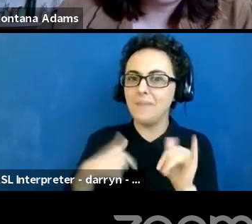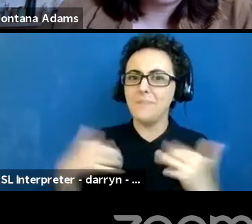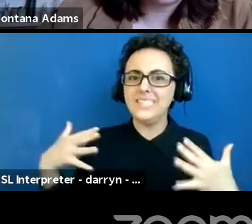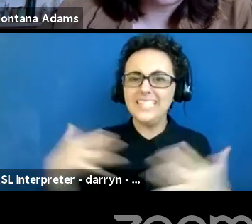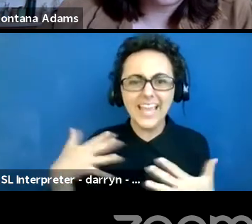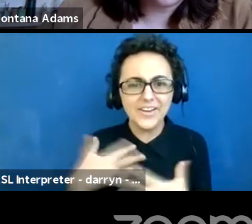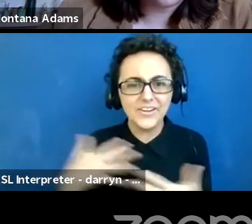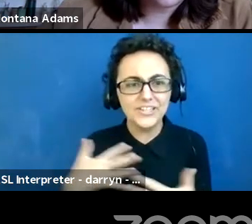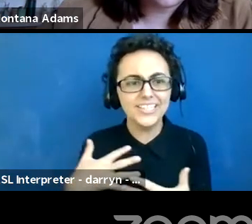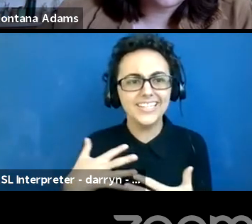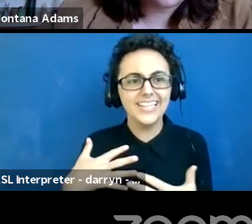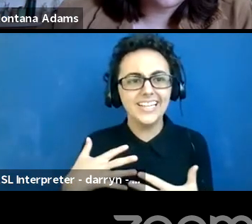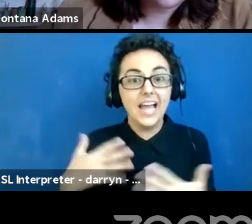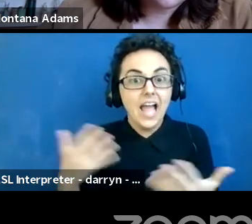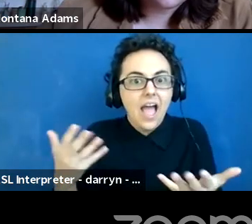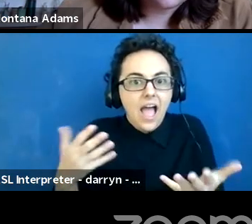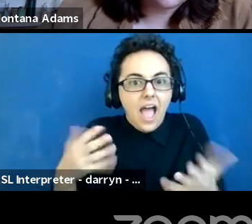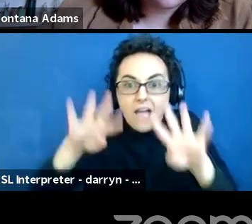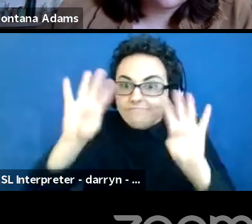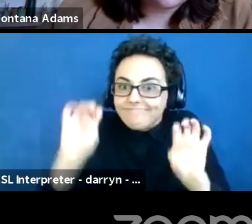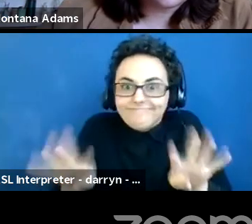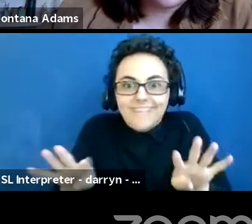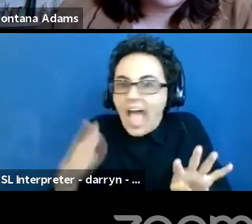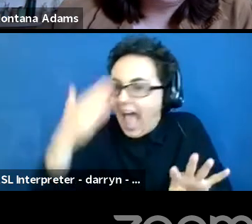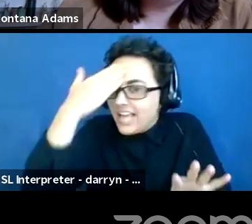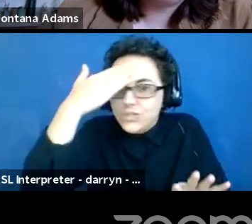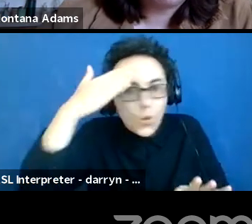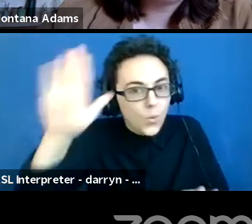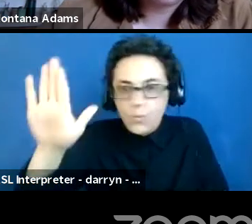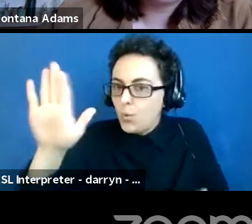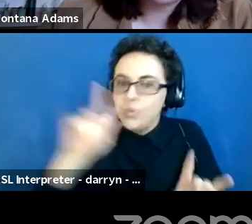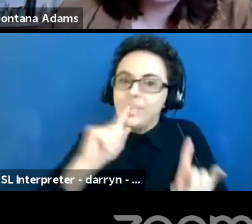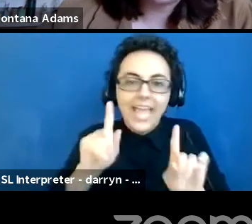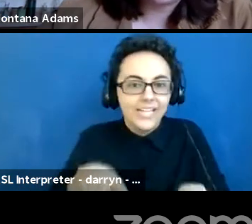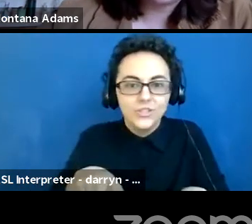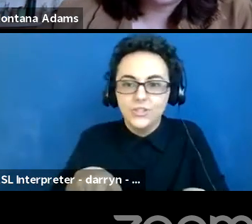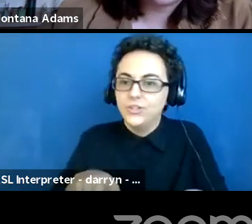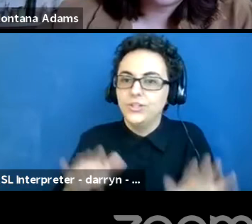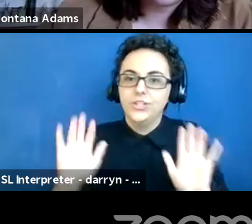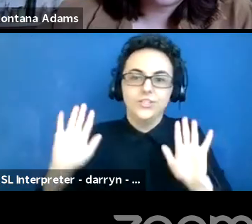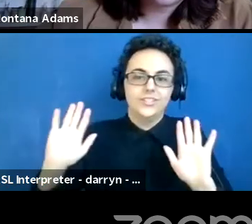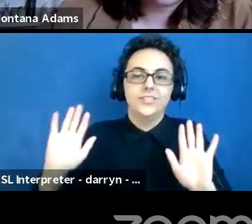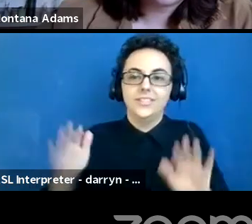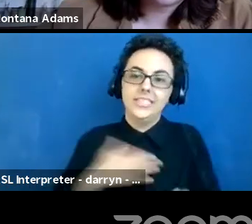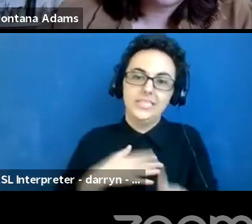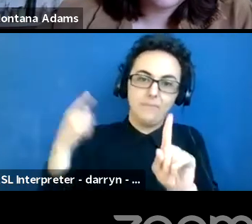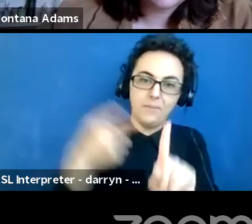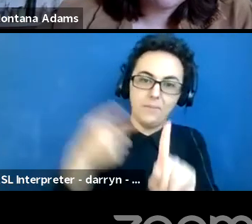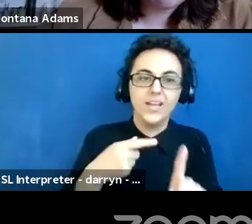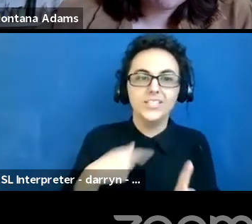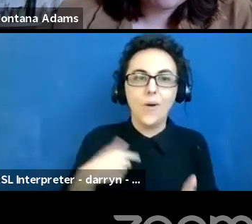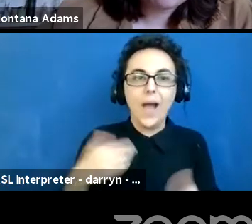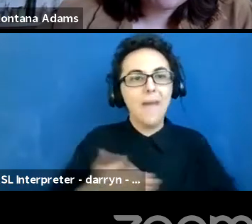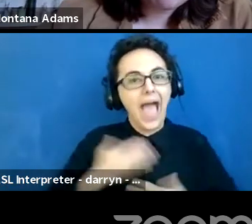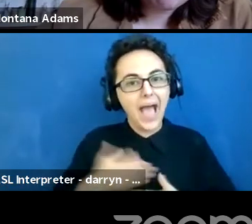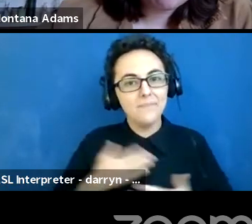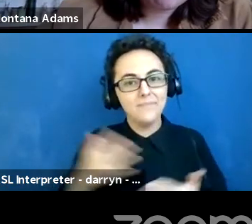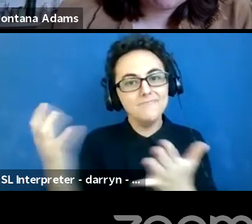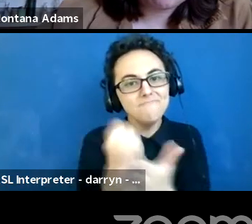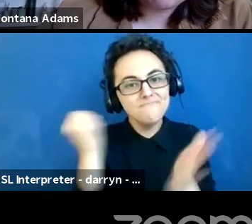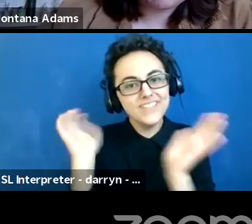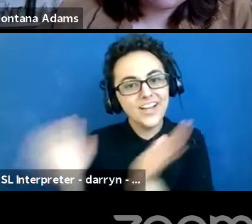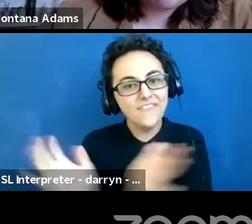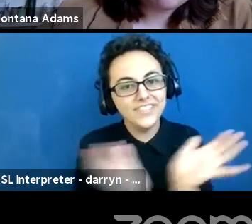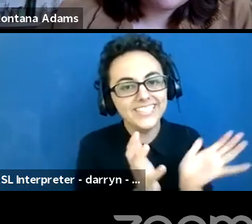I don't know the answer is what I'm trying to say. So I'm so glad that this is happening. And I'm so glad that you brought that Baby